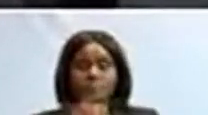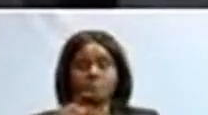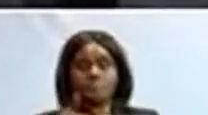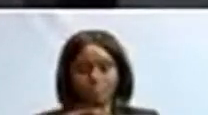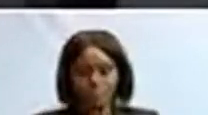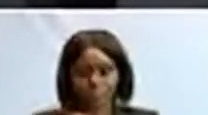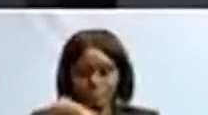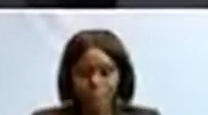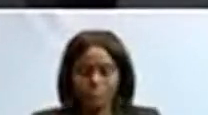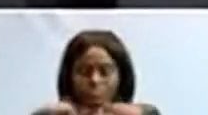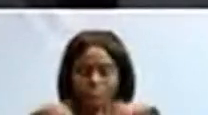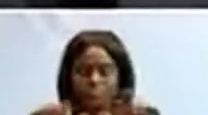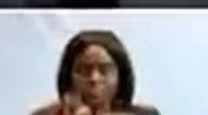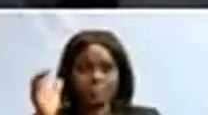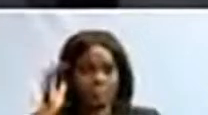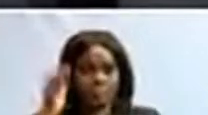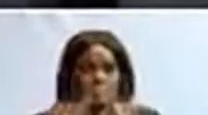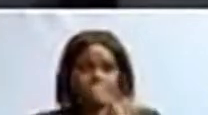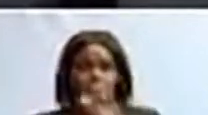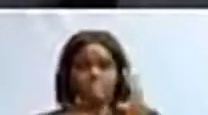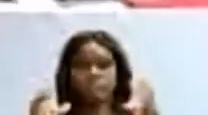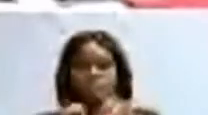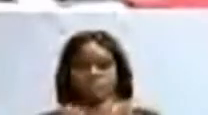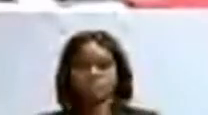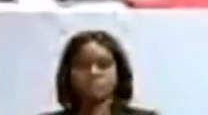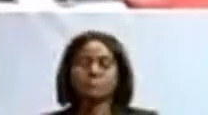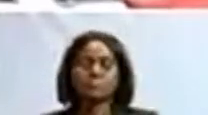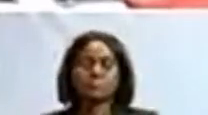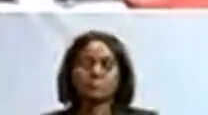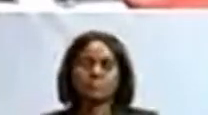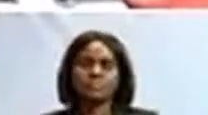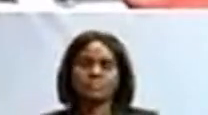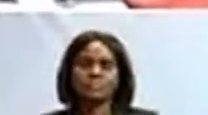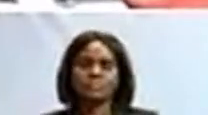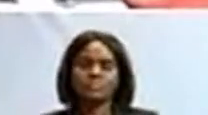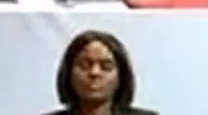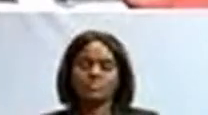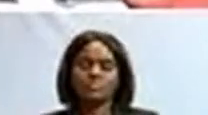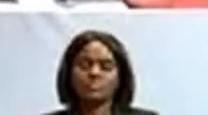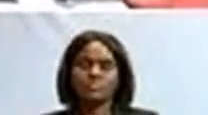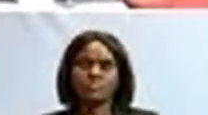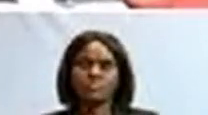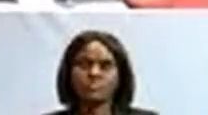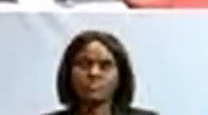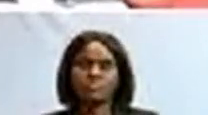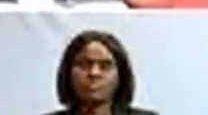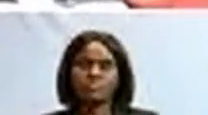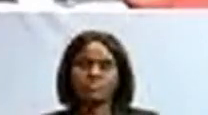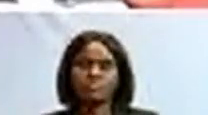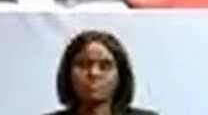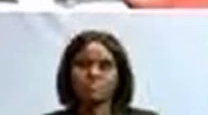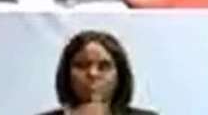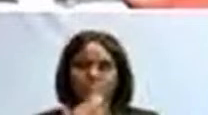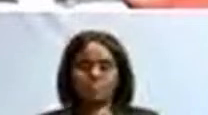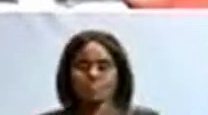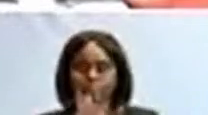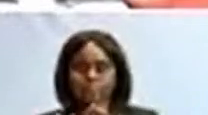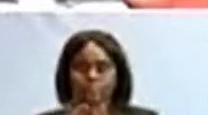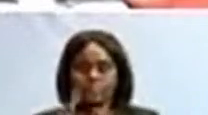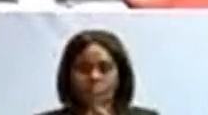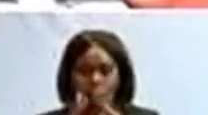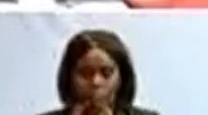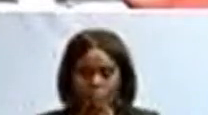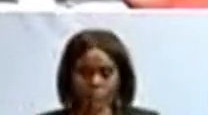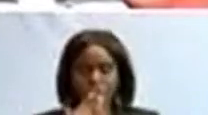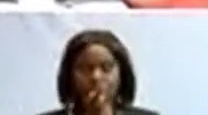Auditor at Chama Town Council. Honorable Nanjua is determined to see to it that the challenge. Good morning, Chair.